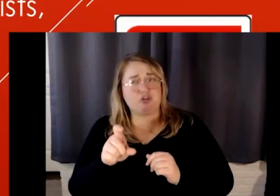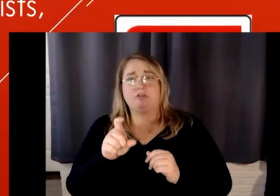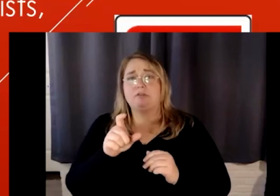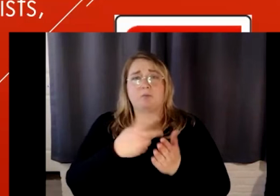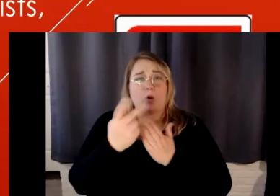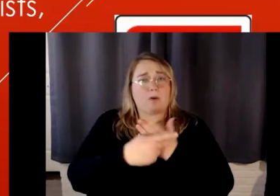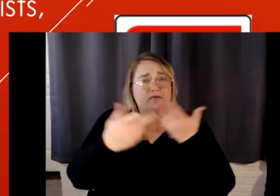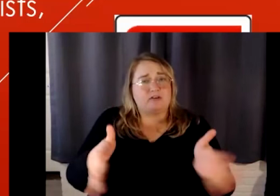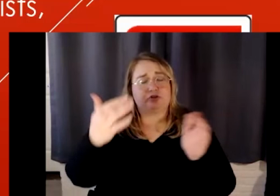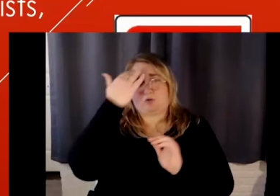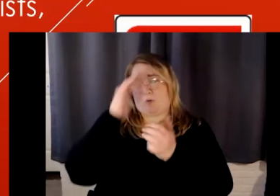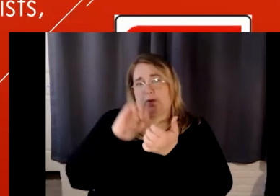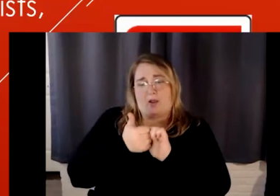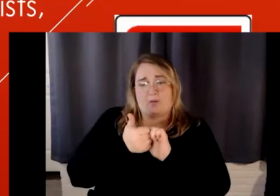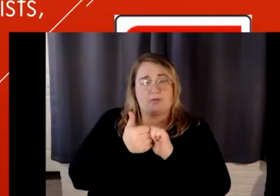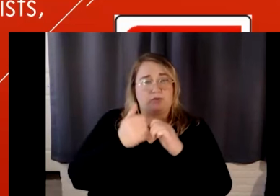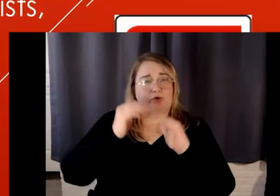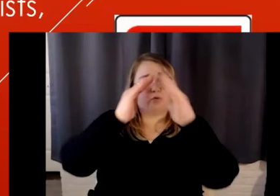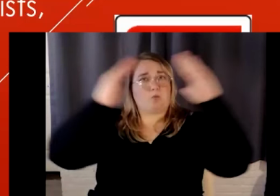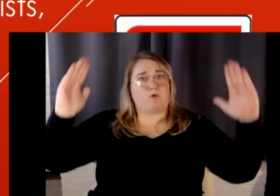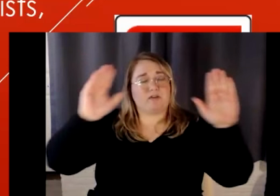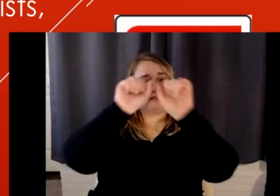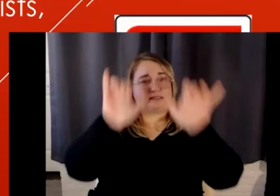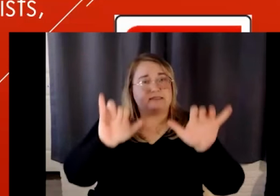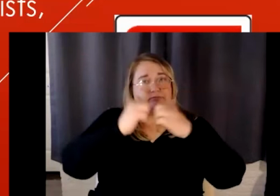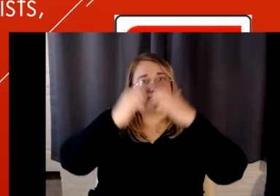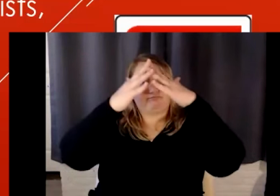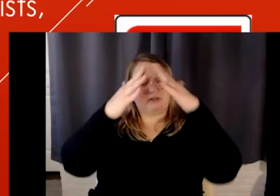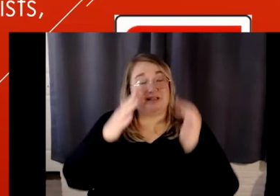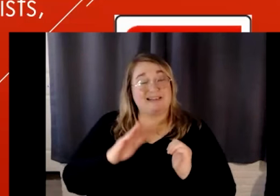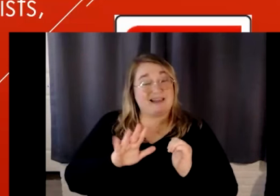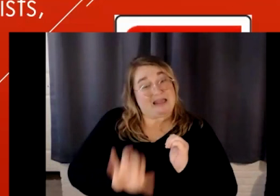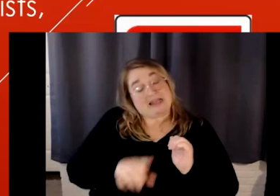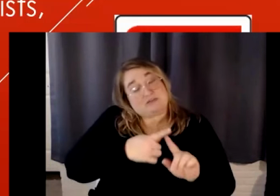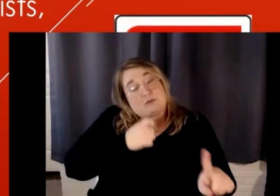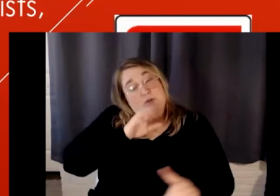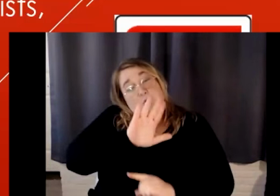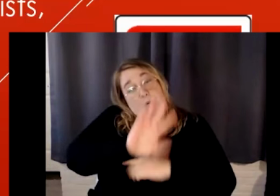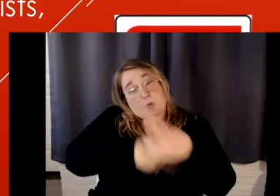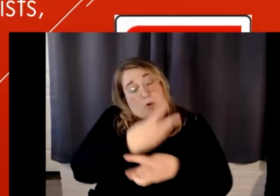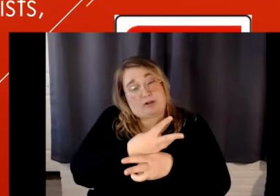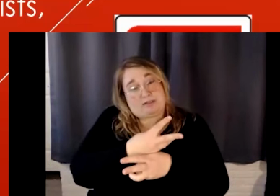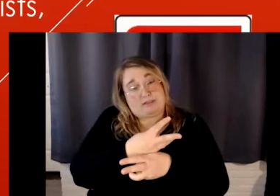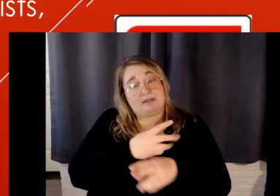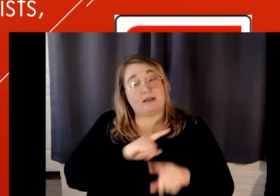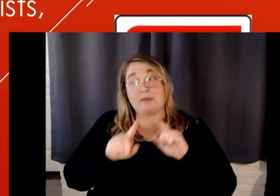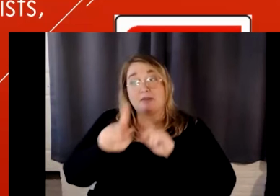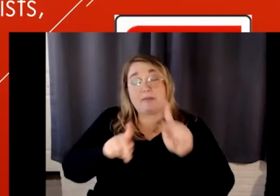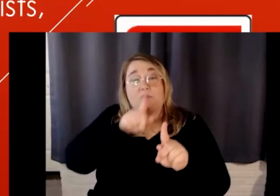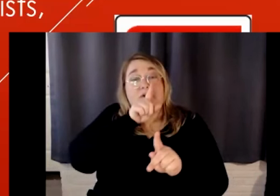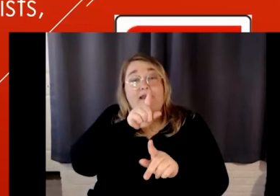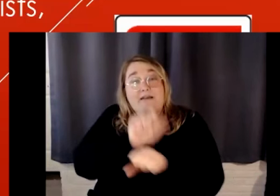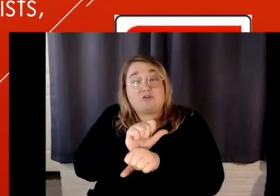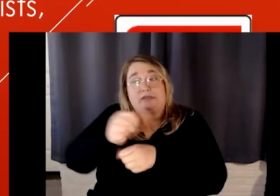in. Question is, that came from your world. Now, but the people that are actually hiring the